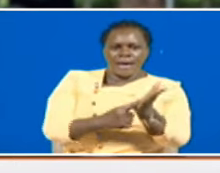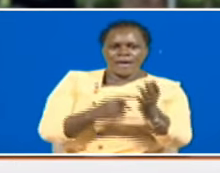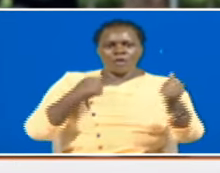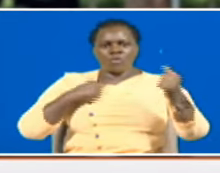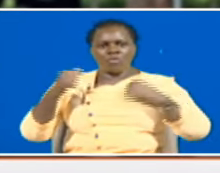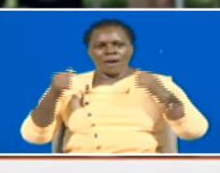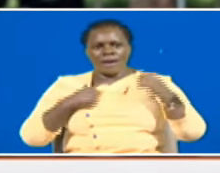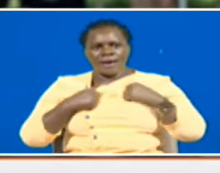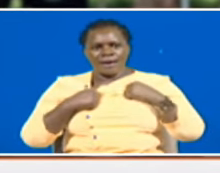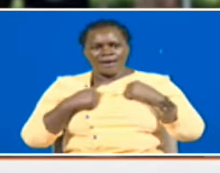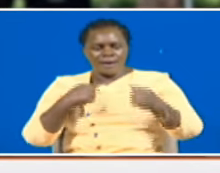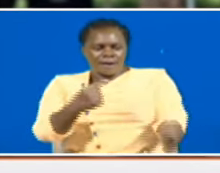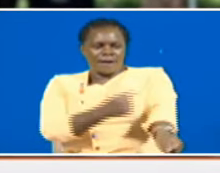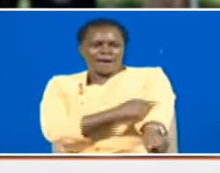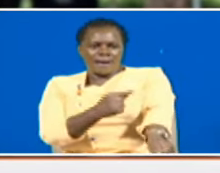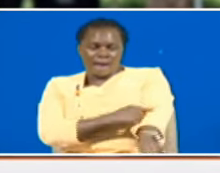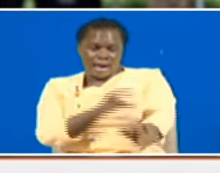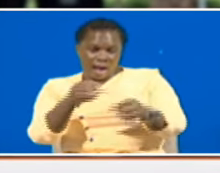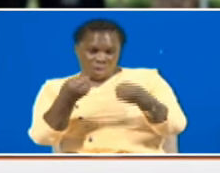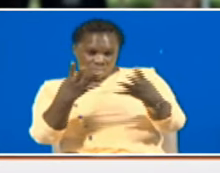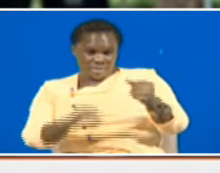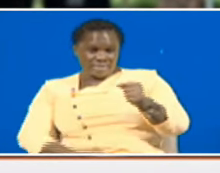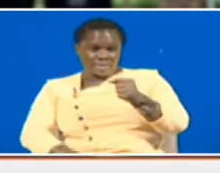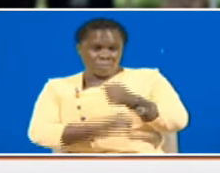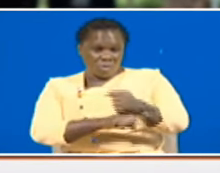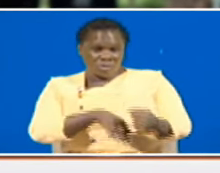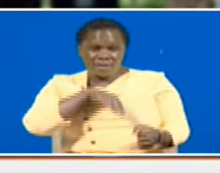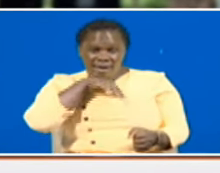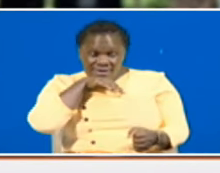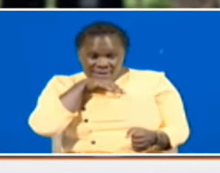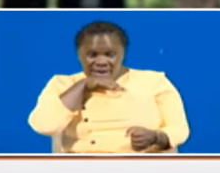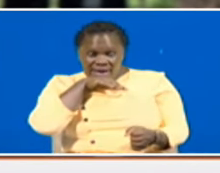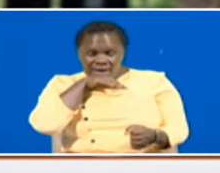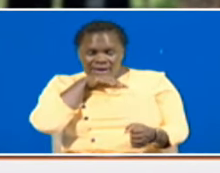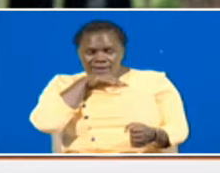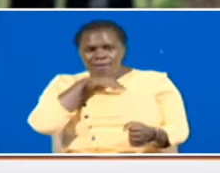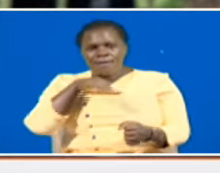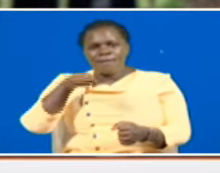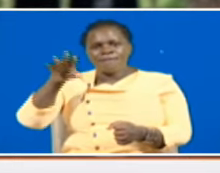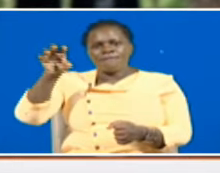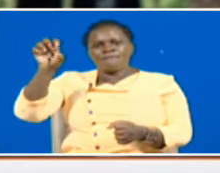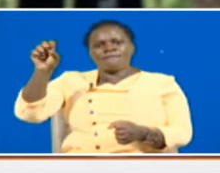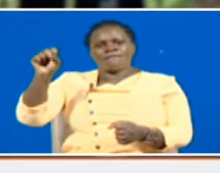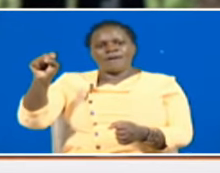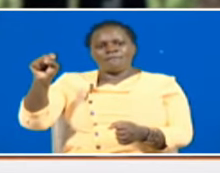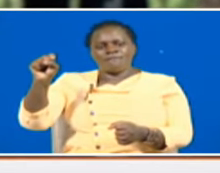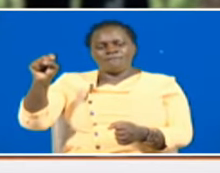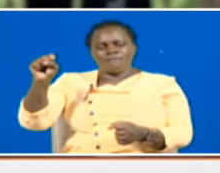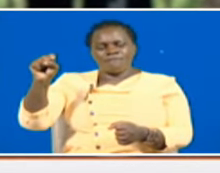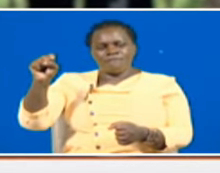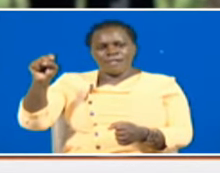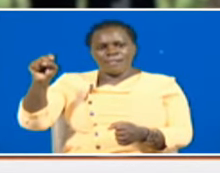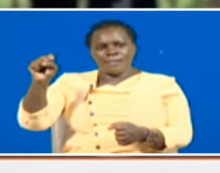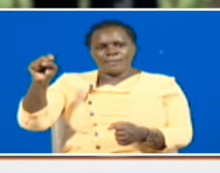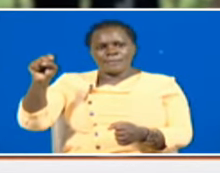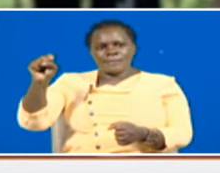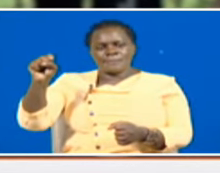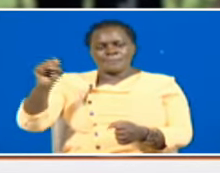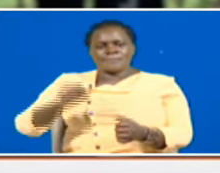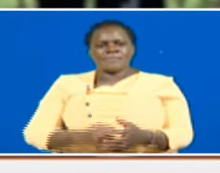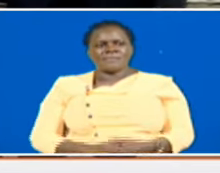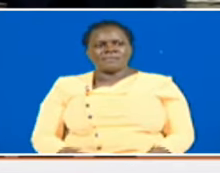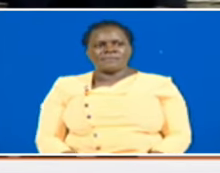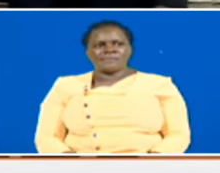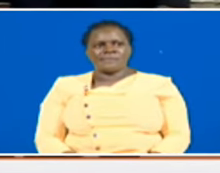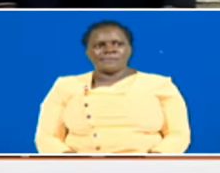Rwanda, and Ghana, bringing the total number of nations that have publicly supported Raila's AUC bid to